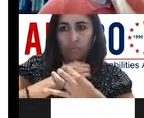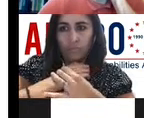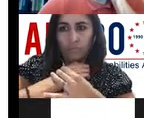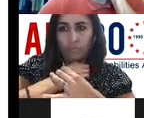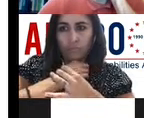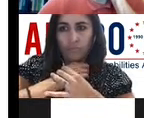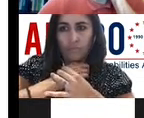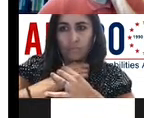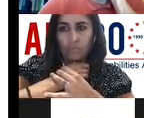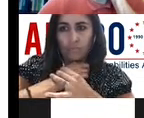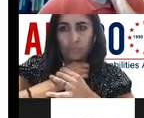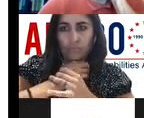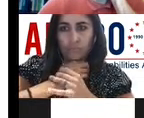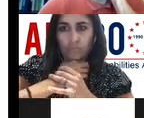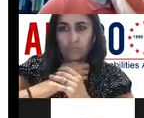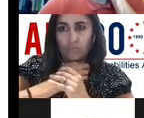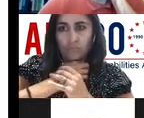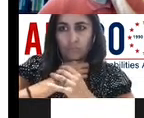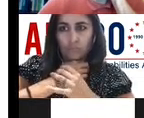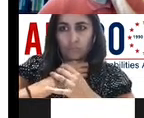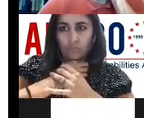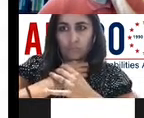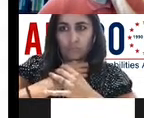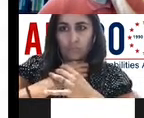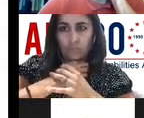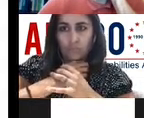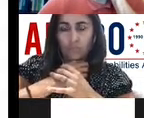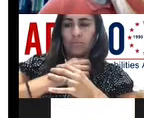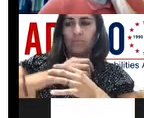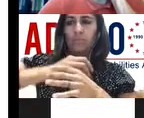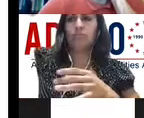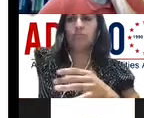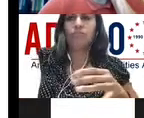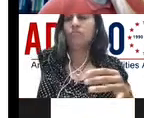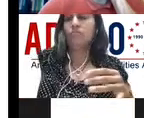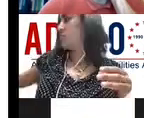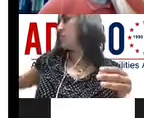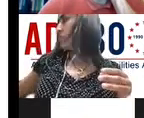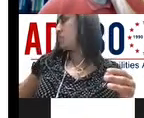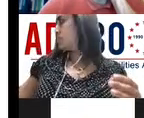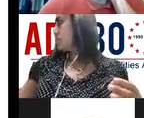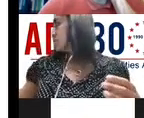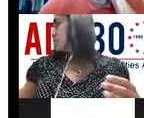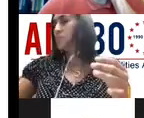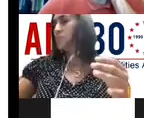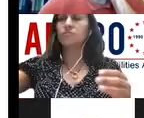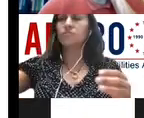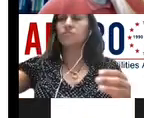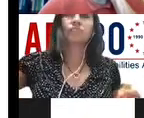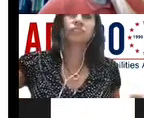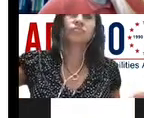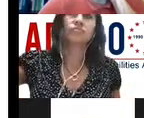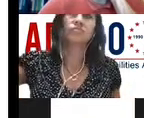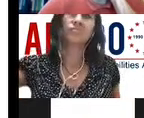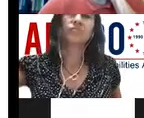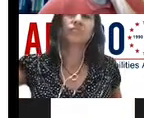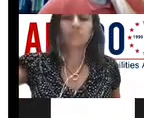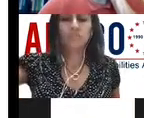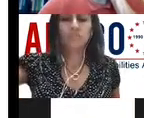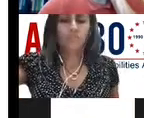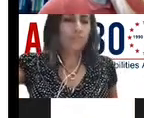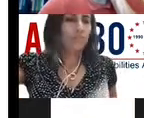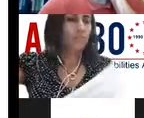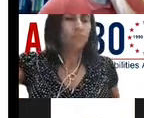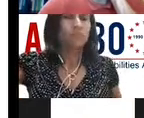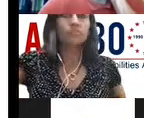So for example, the Ohio State version of MyDDI, it's called the Neisinger Center, which I'm